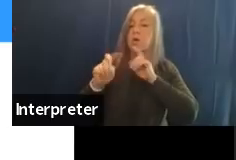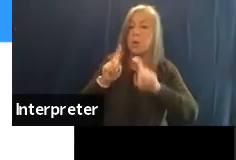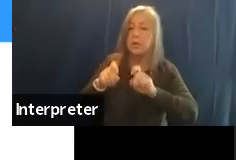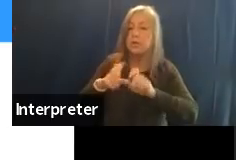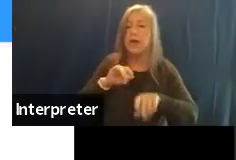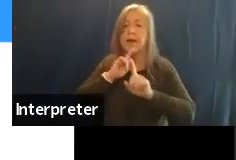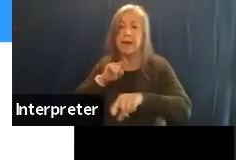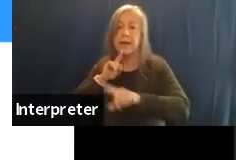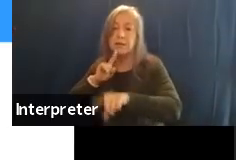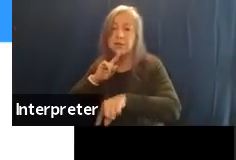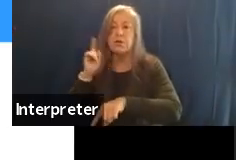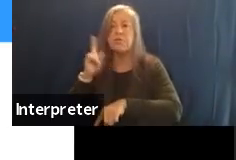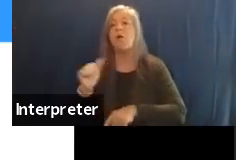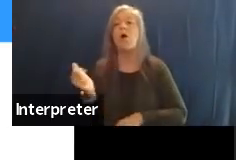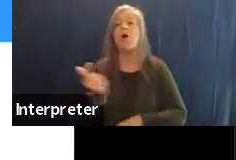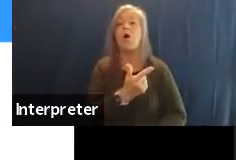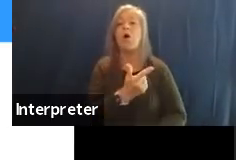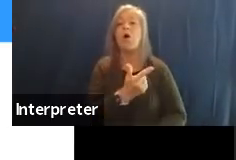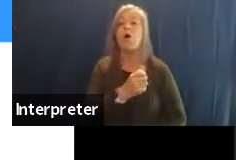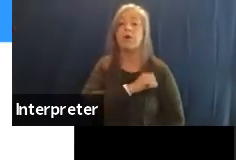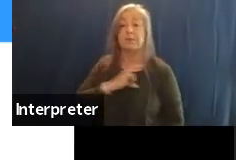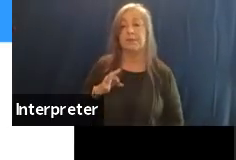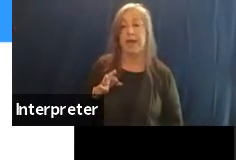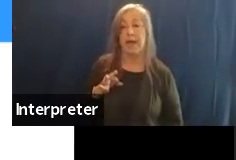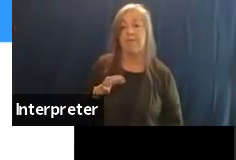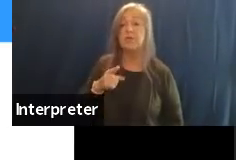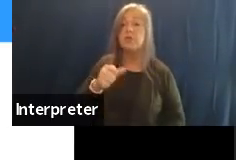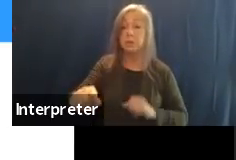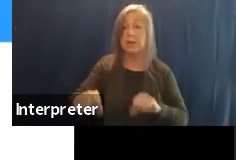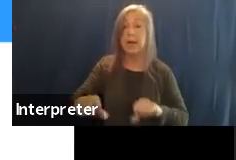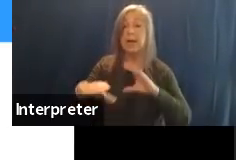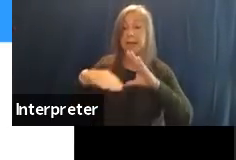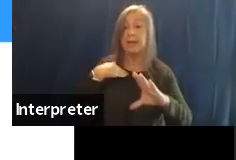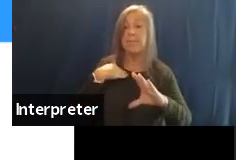to those. So you can email, you can see it right there on the screen,